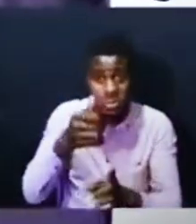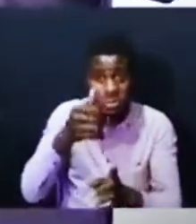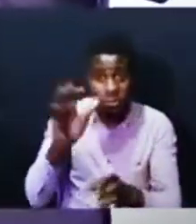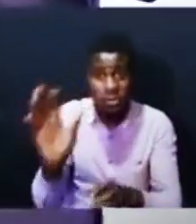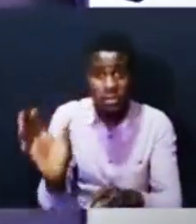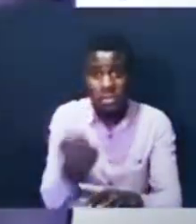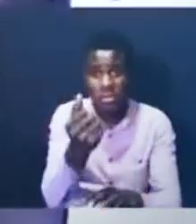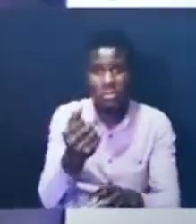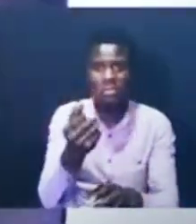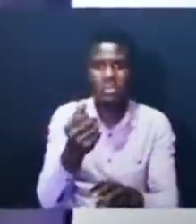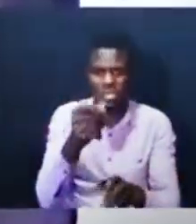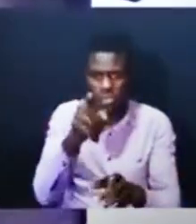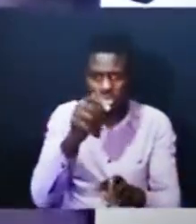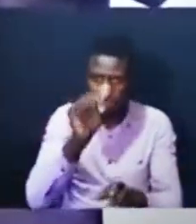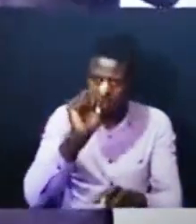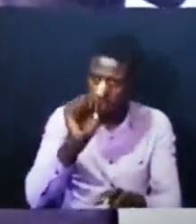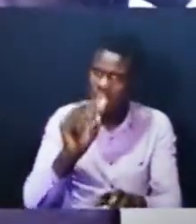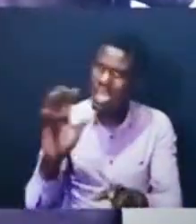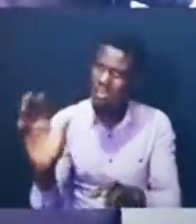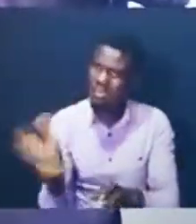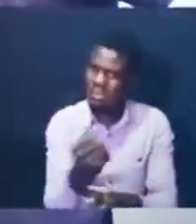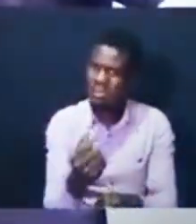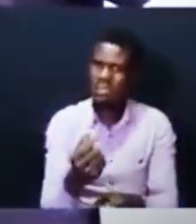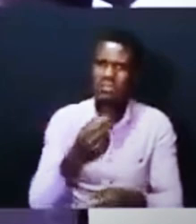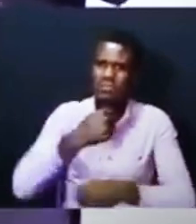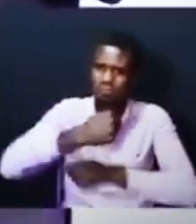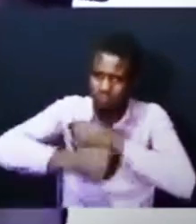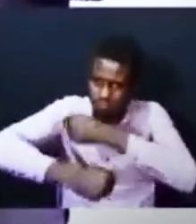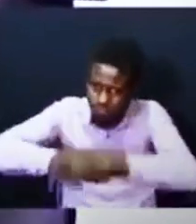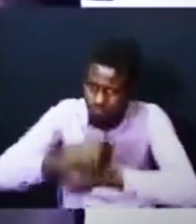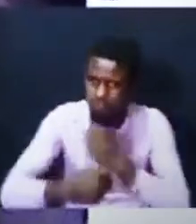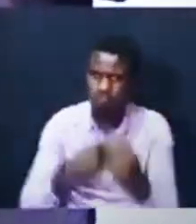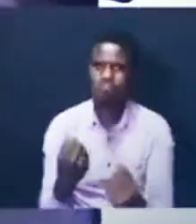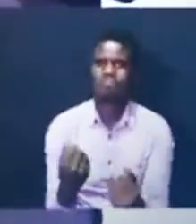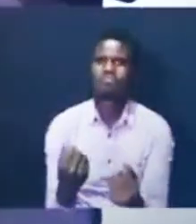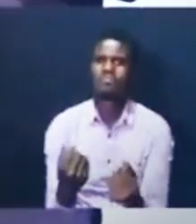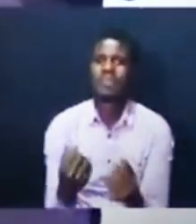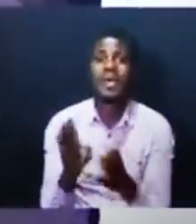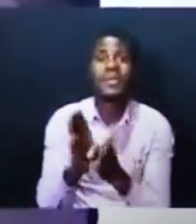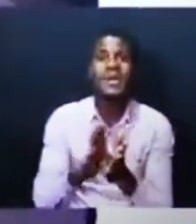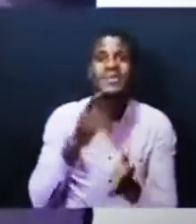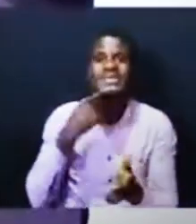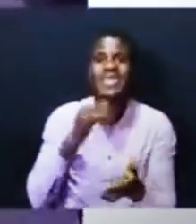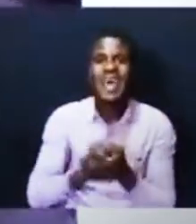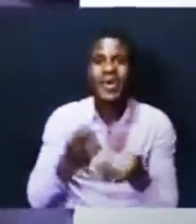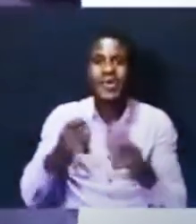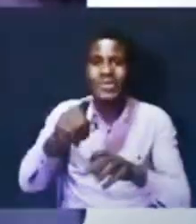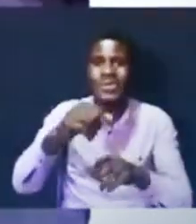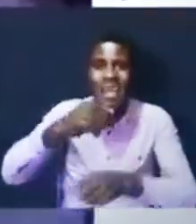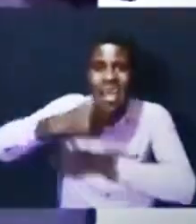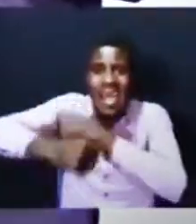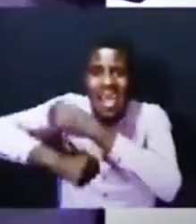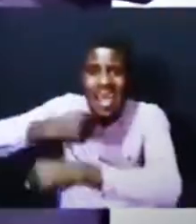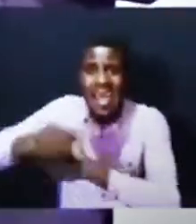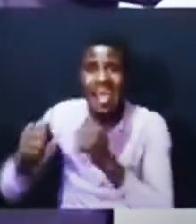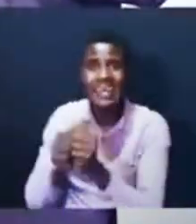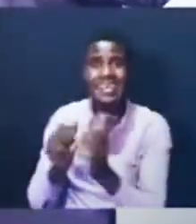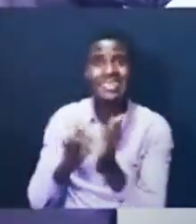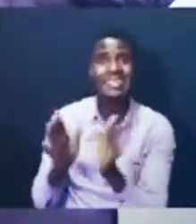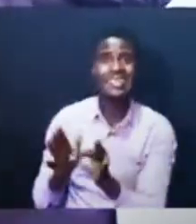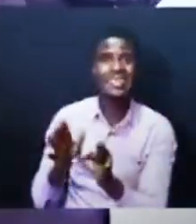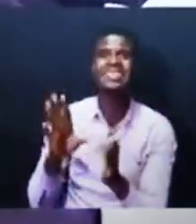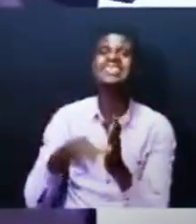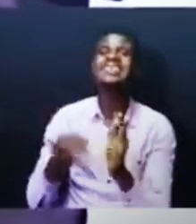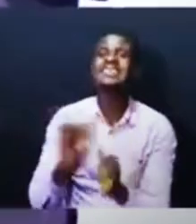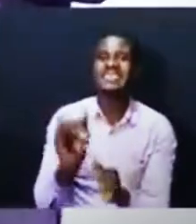Now, the scripture says that if you share in his suffering, you will share in his glory. People tend to forget this. So they